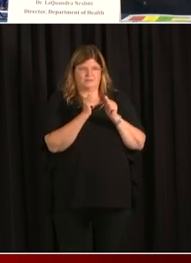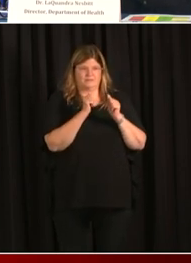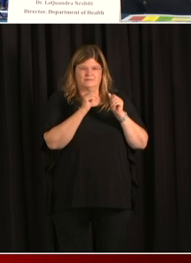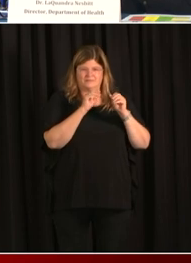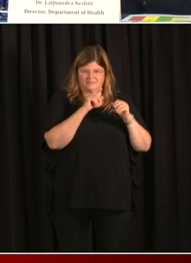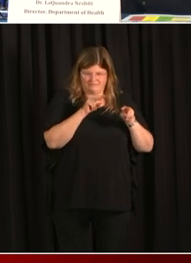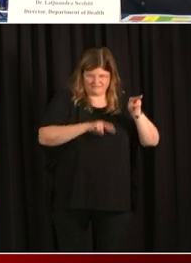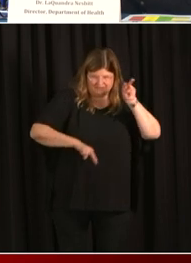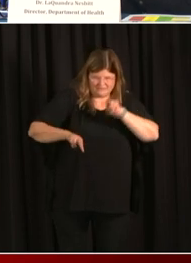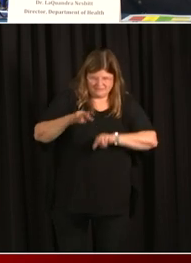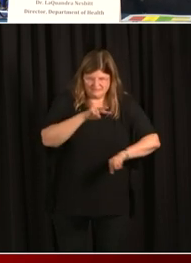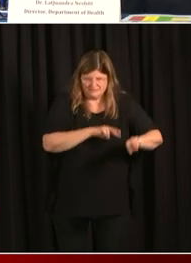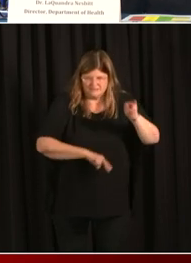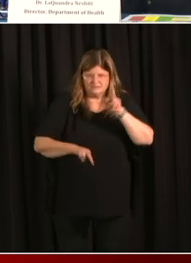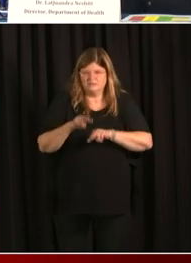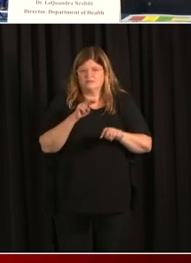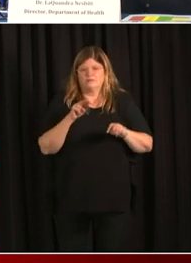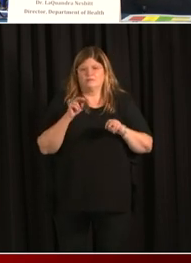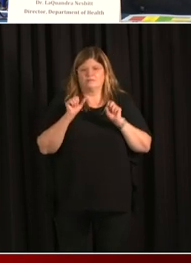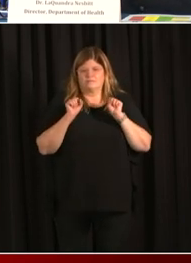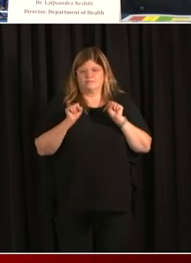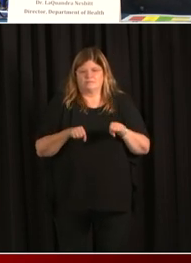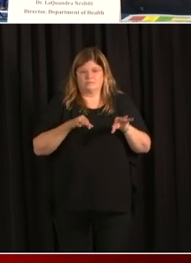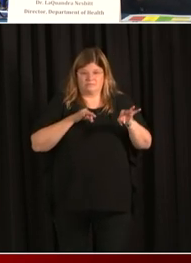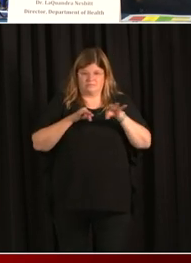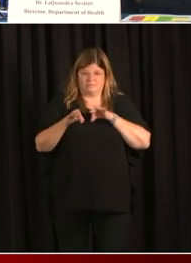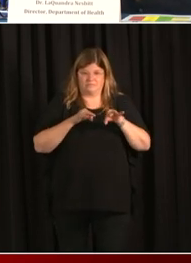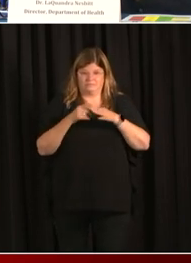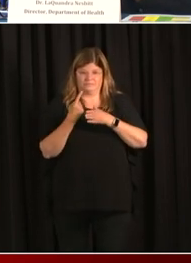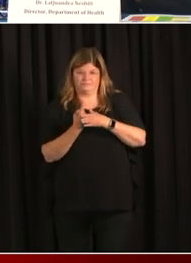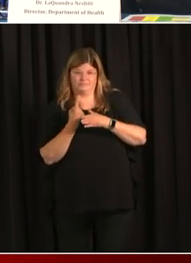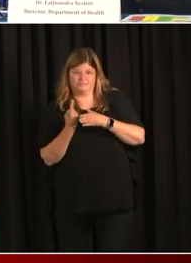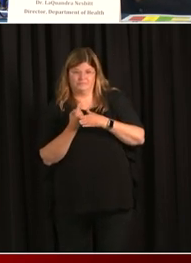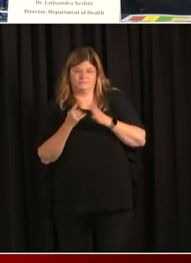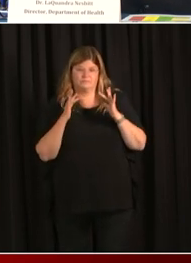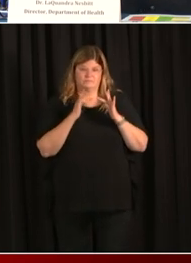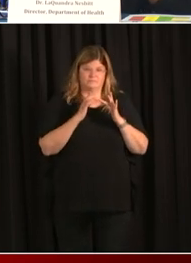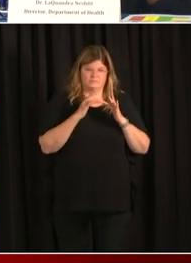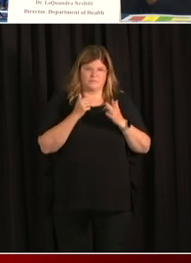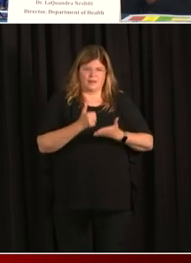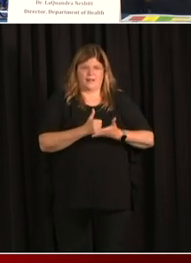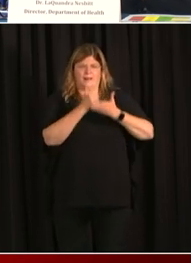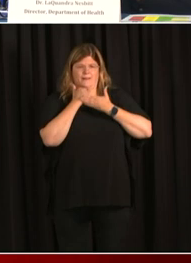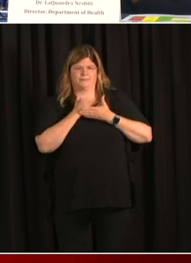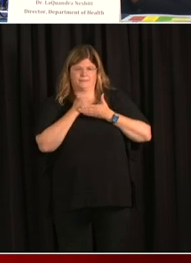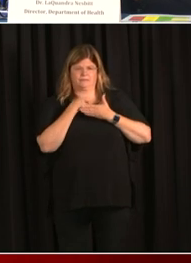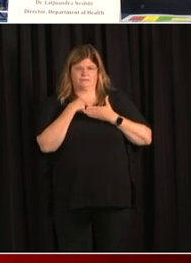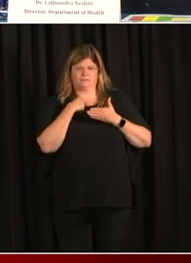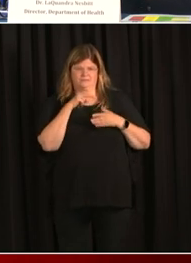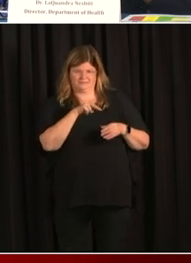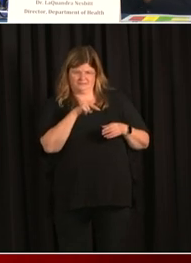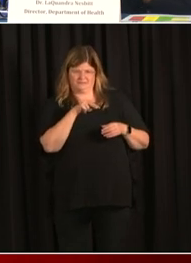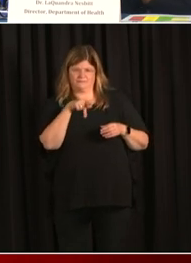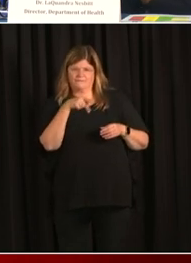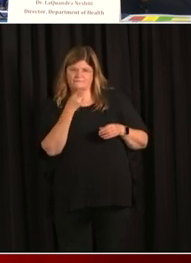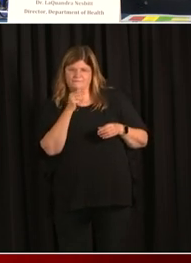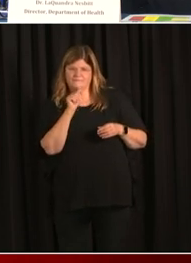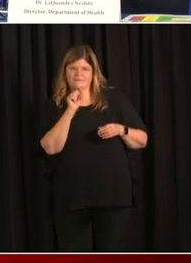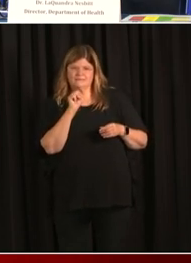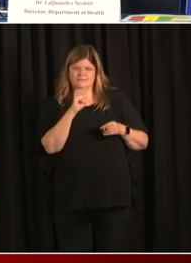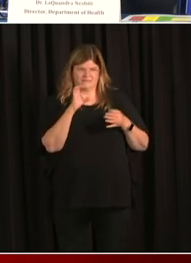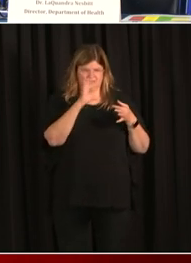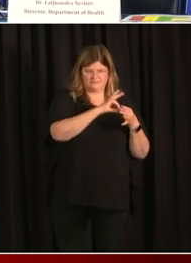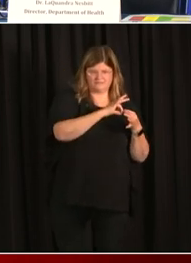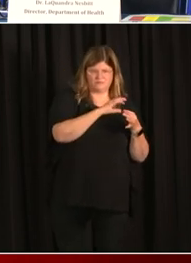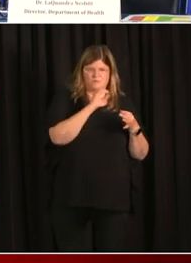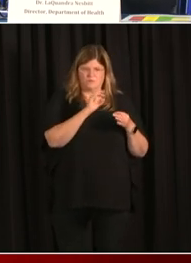even explain to you all that quarantine contacts helped me to think about whether our cases were connected or not, if we had clusters, et cetera.